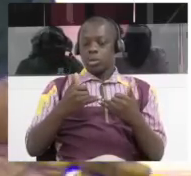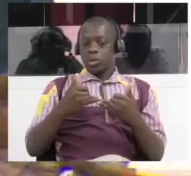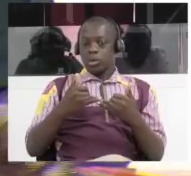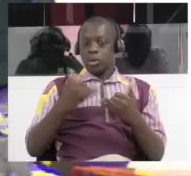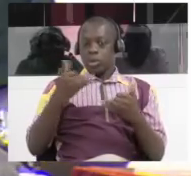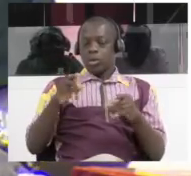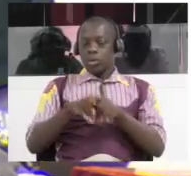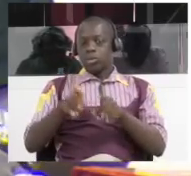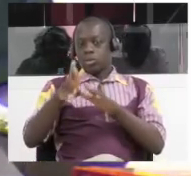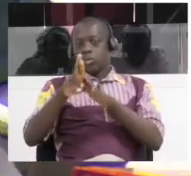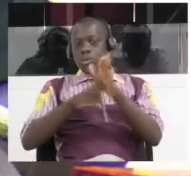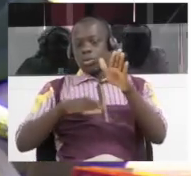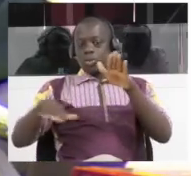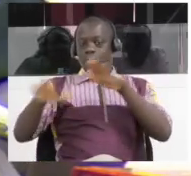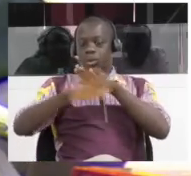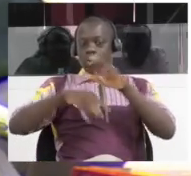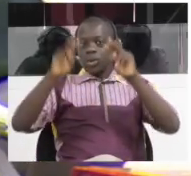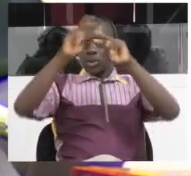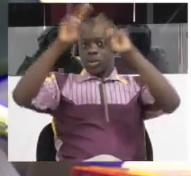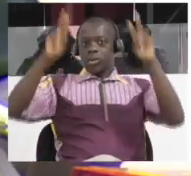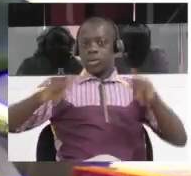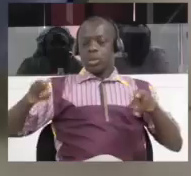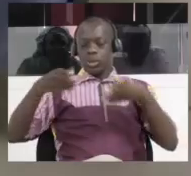rule-based international system.